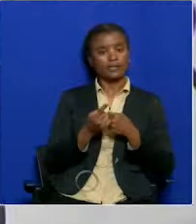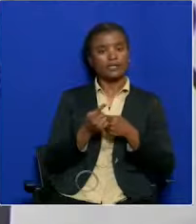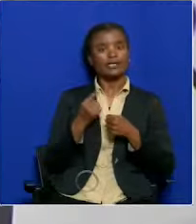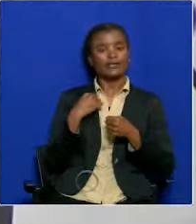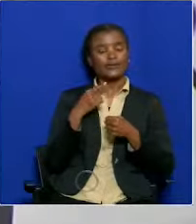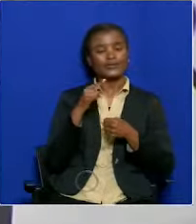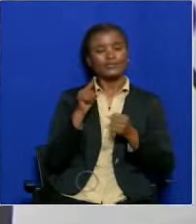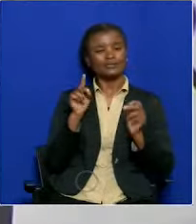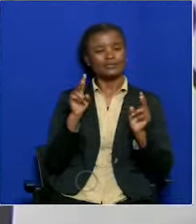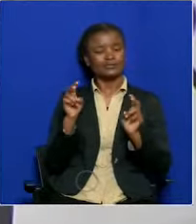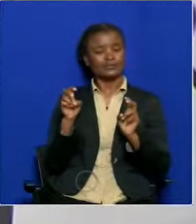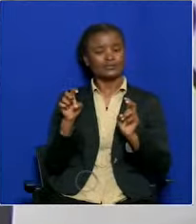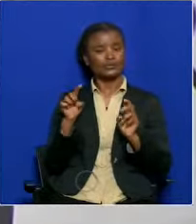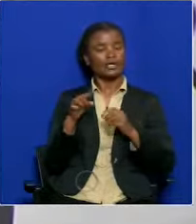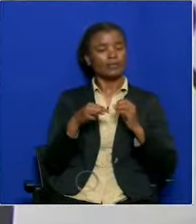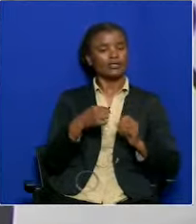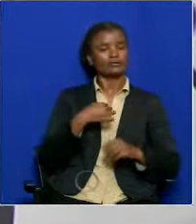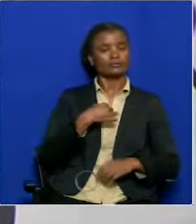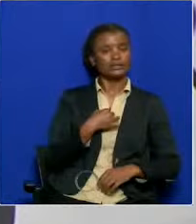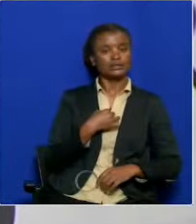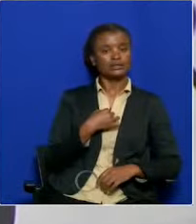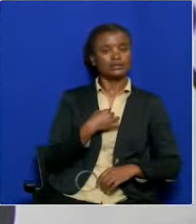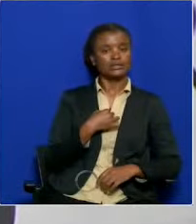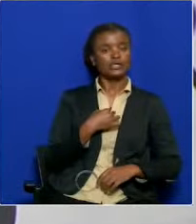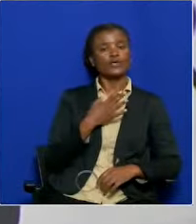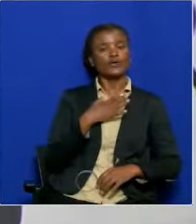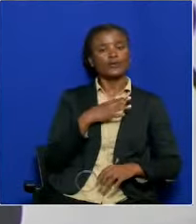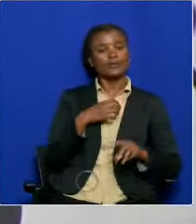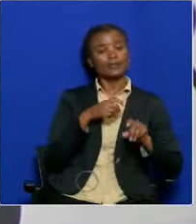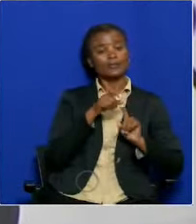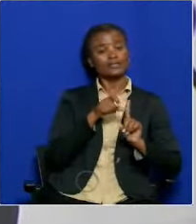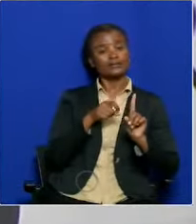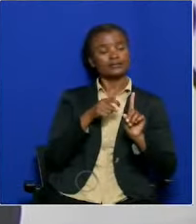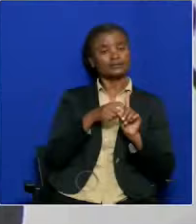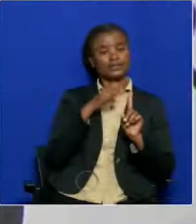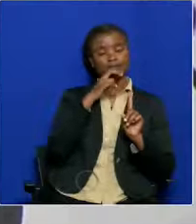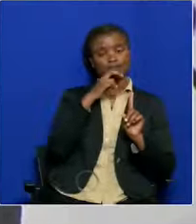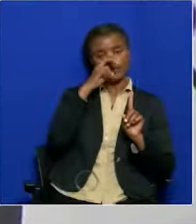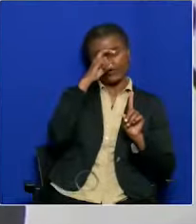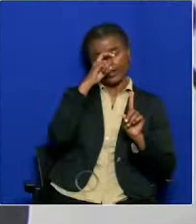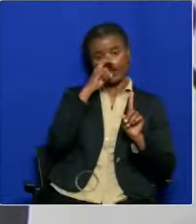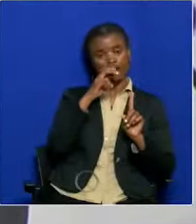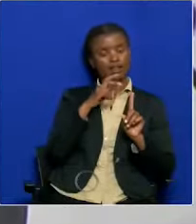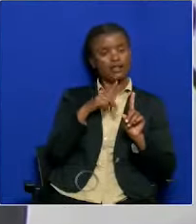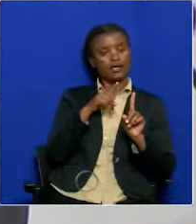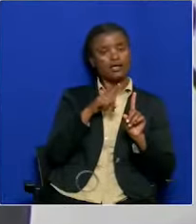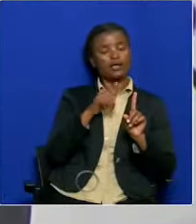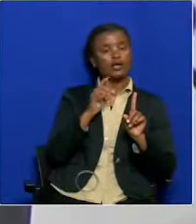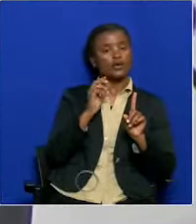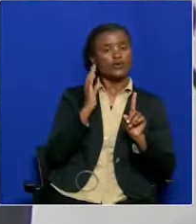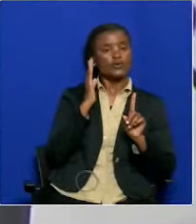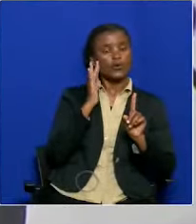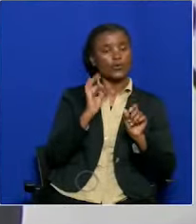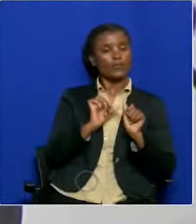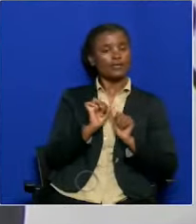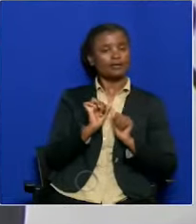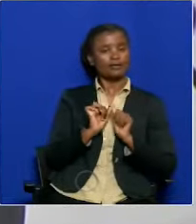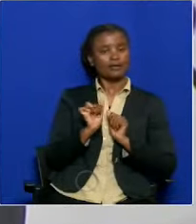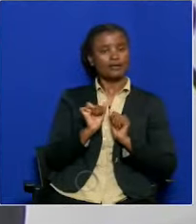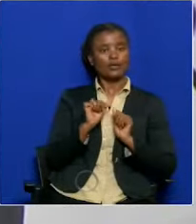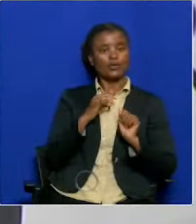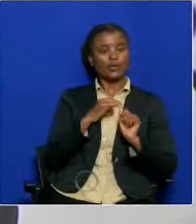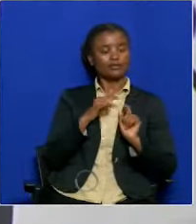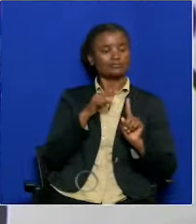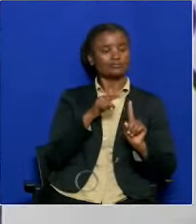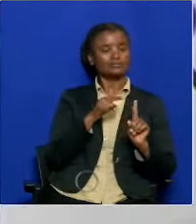not profiling the suspect to know him better, so that I mustn't have dealings with somebody